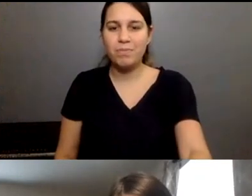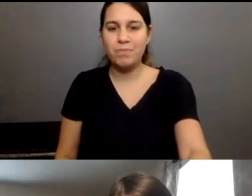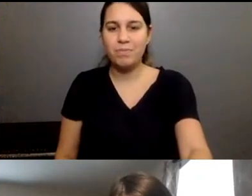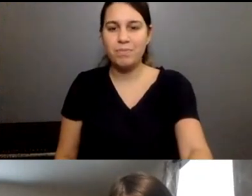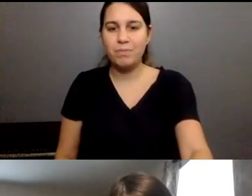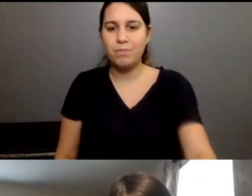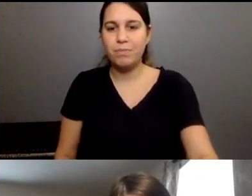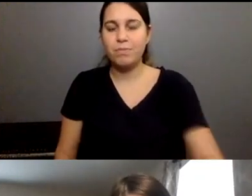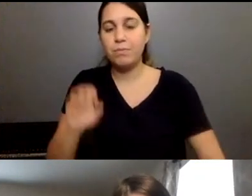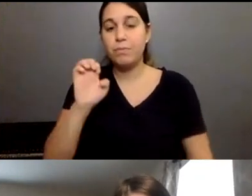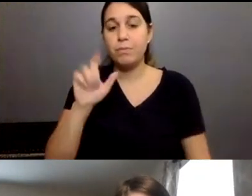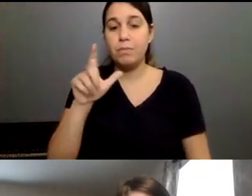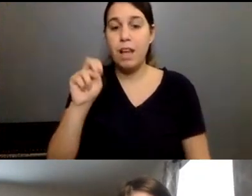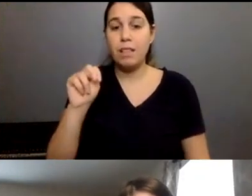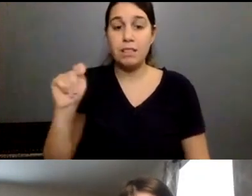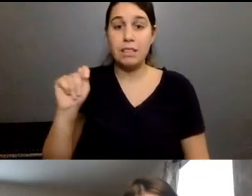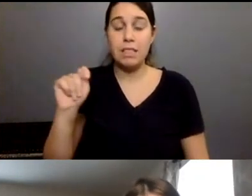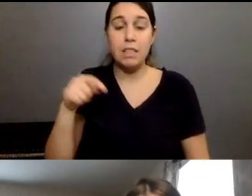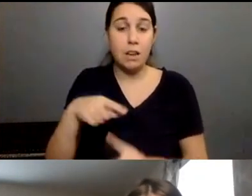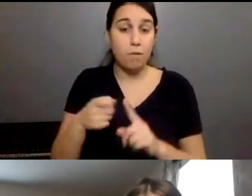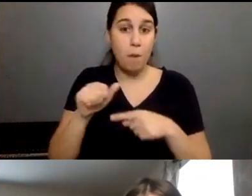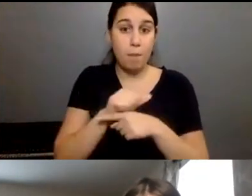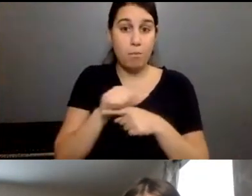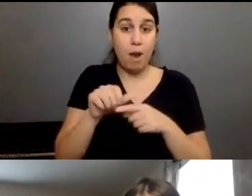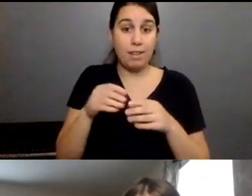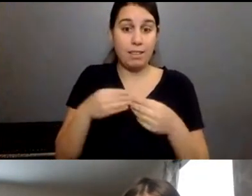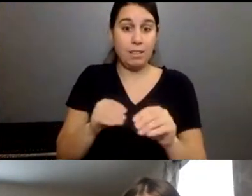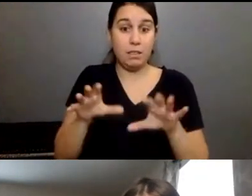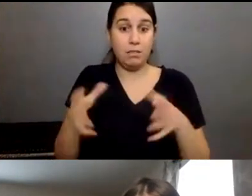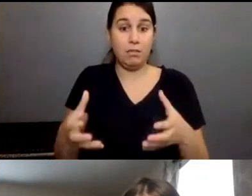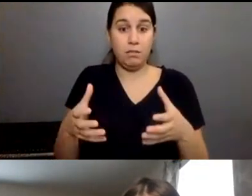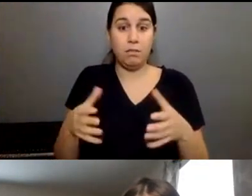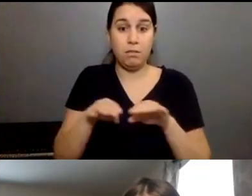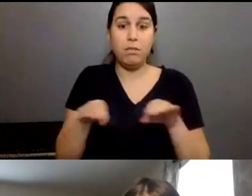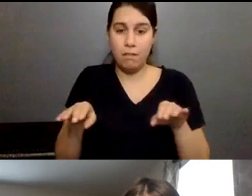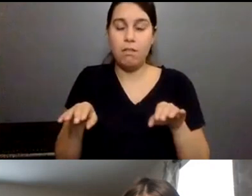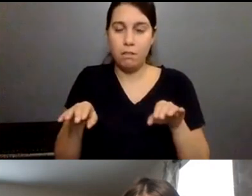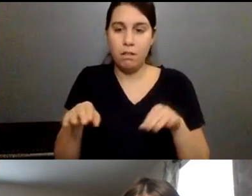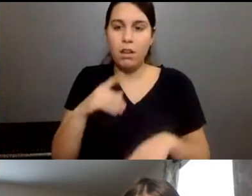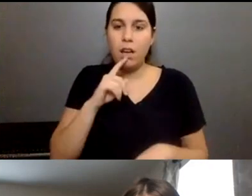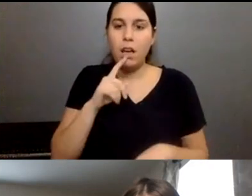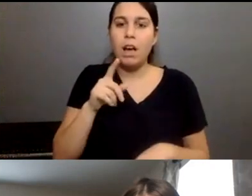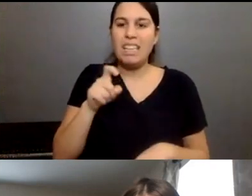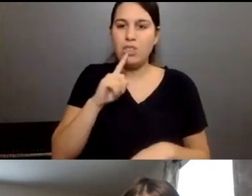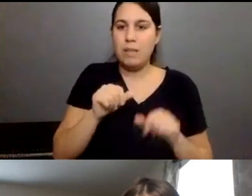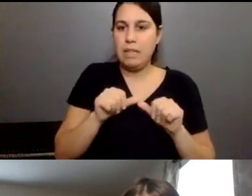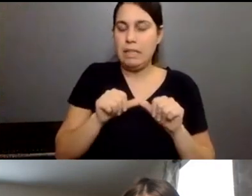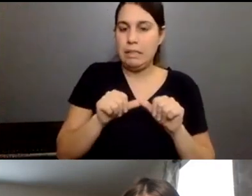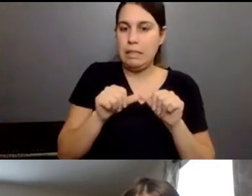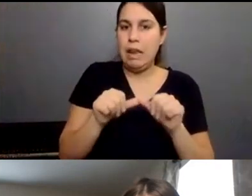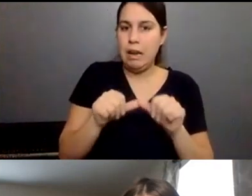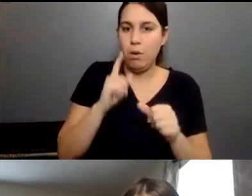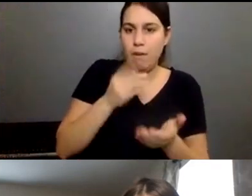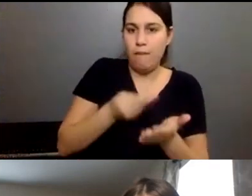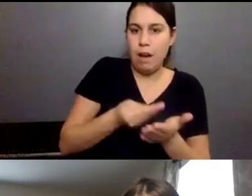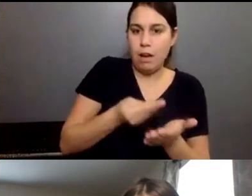point about from a practice level, we've finally figured out how to make it somewhat financially sustainable also